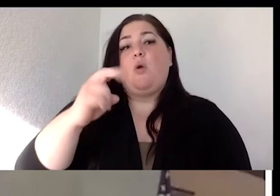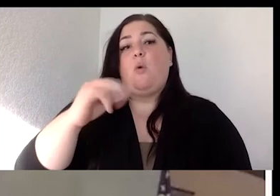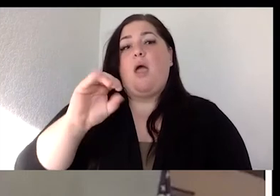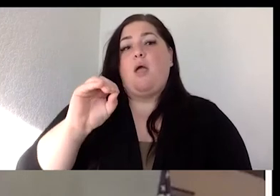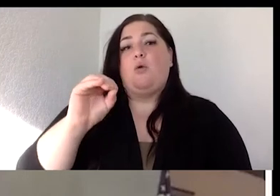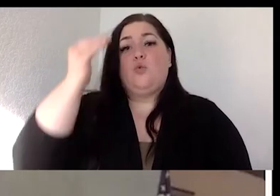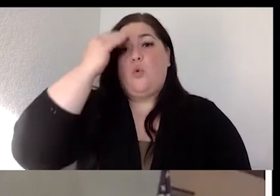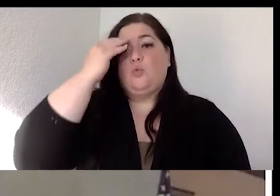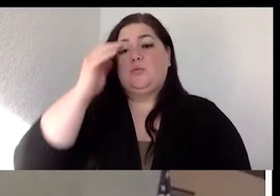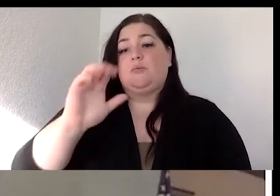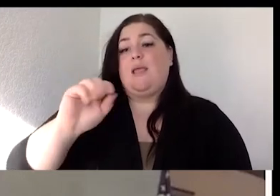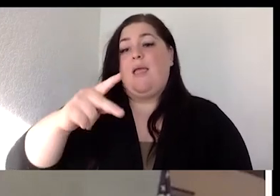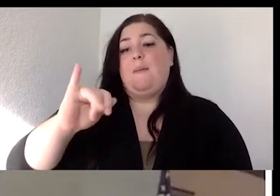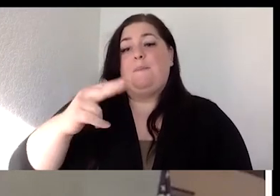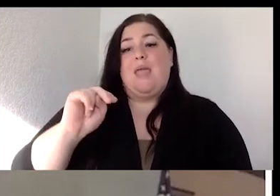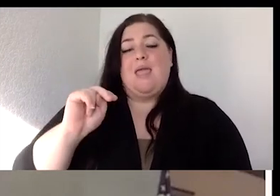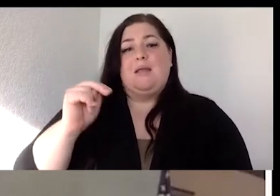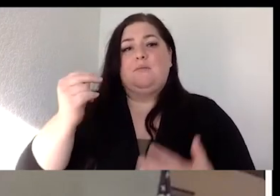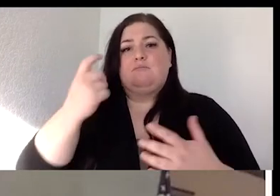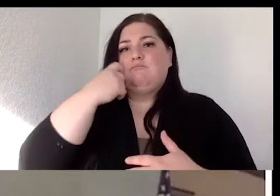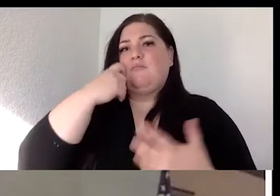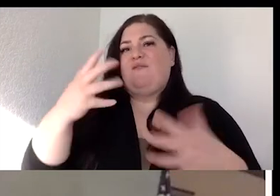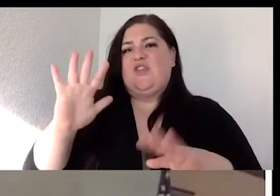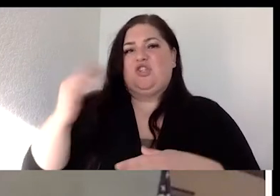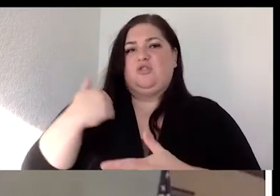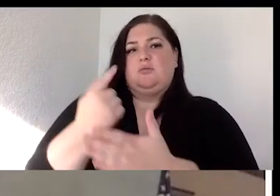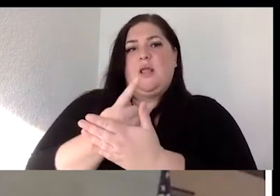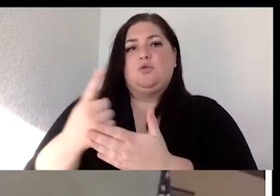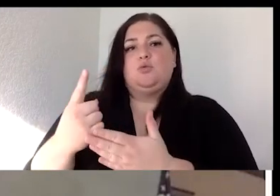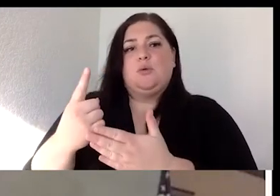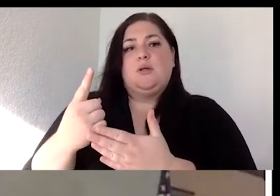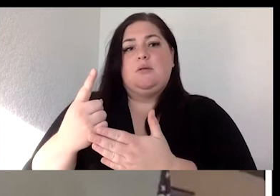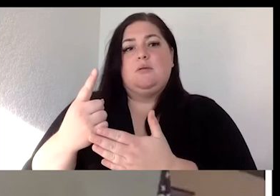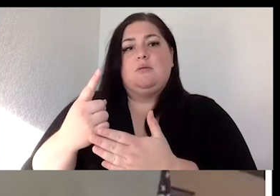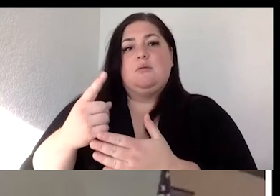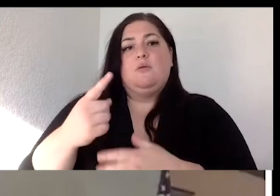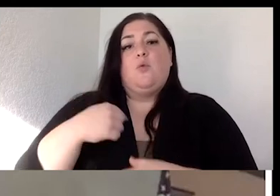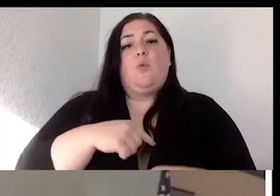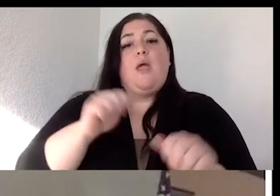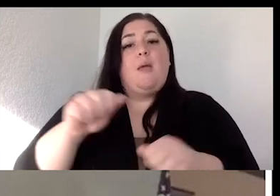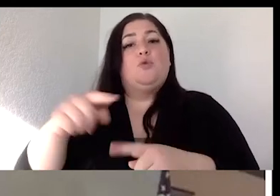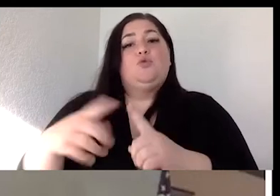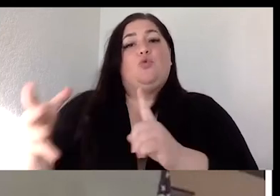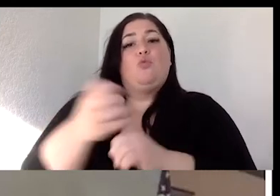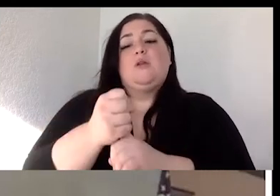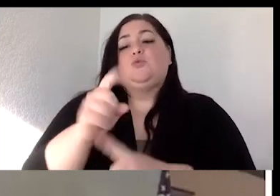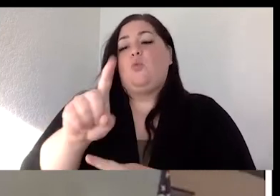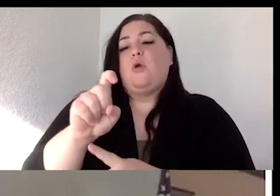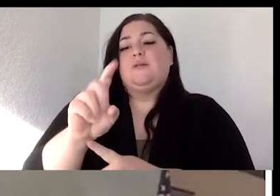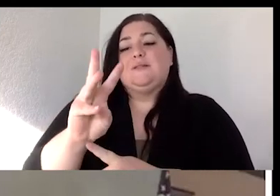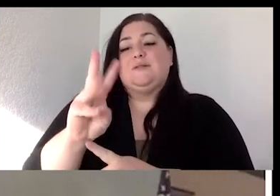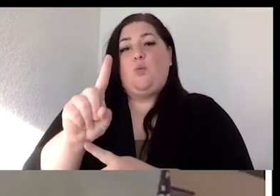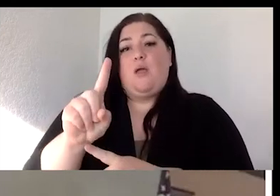campaign that ended this past week resulted in the arrest of 161 perpetrators.